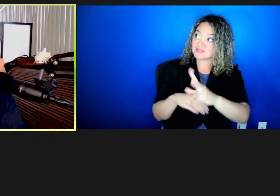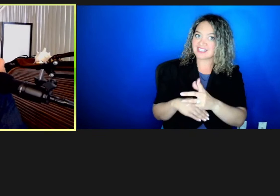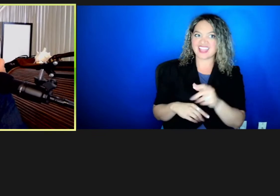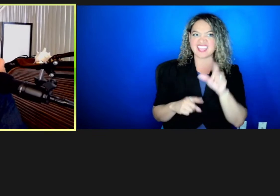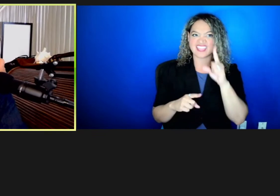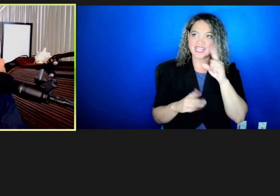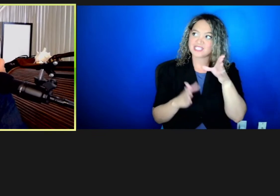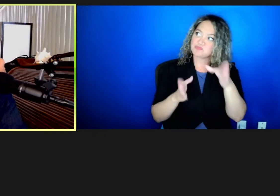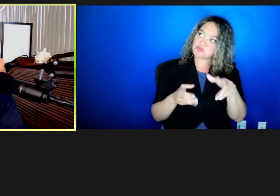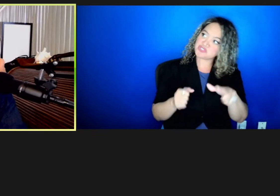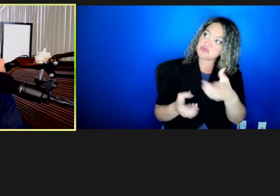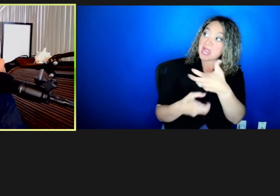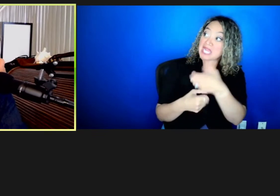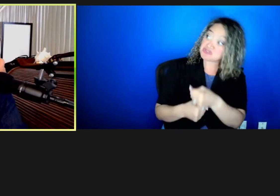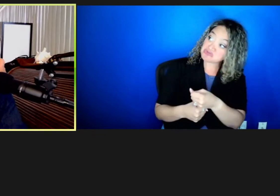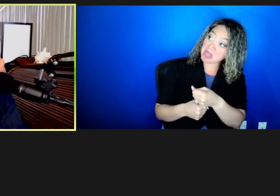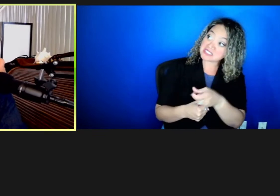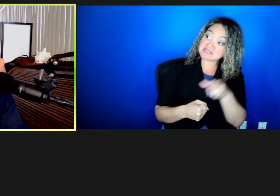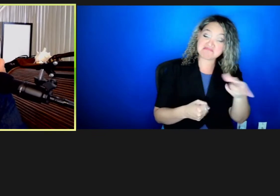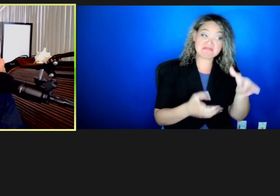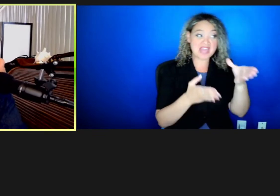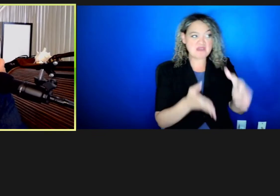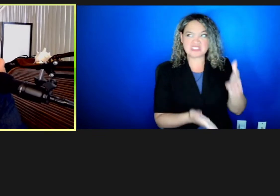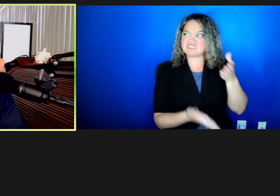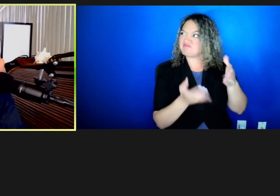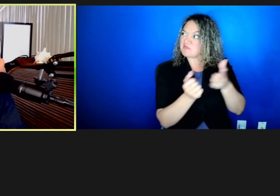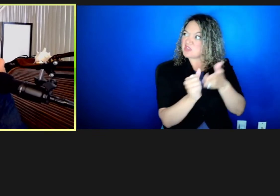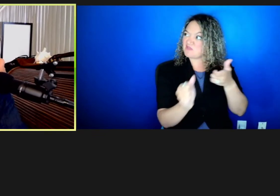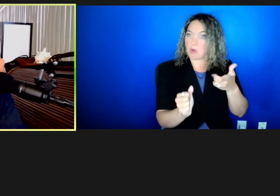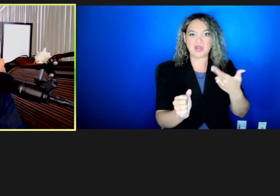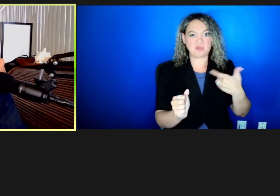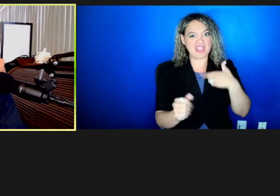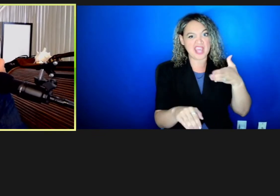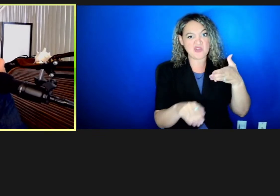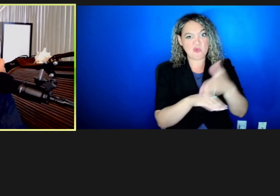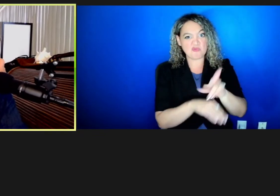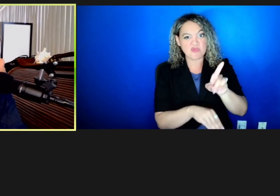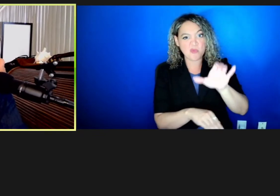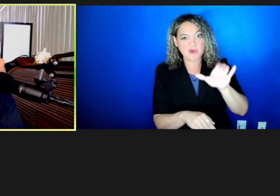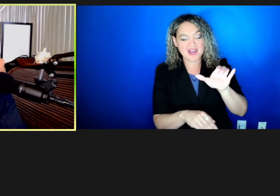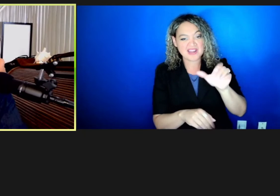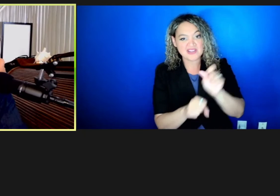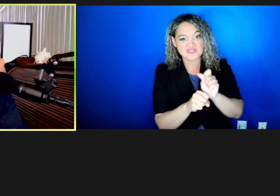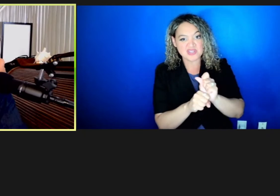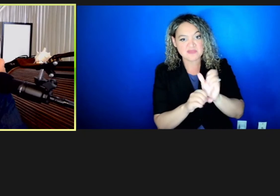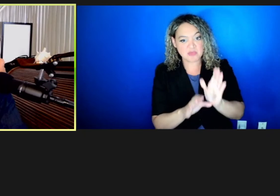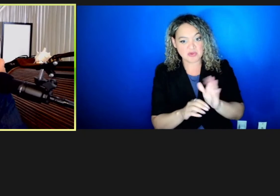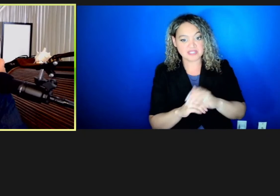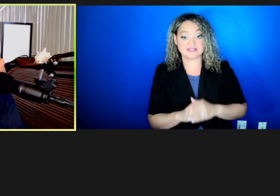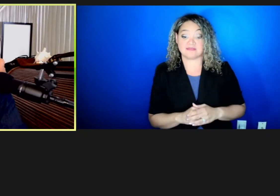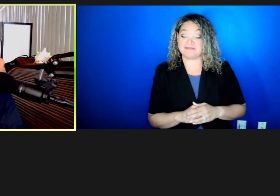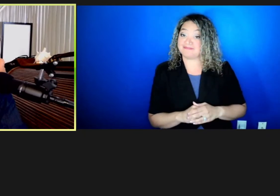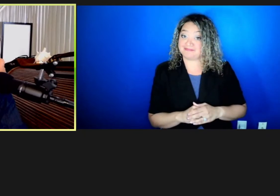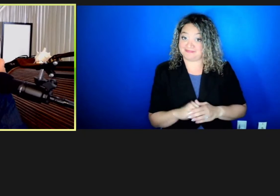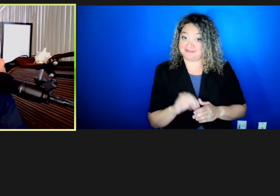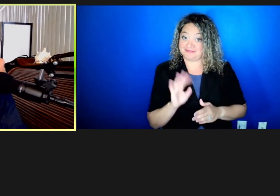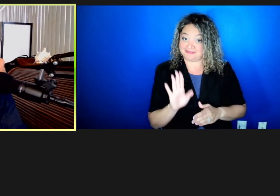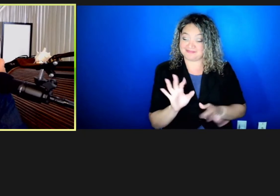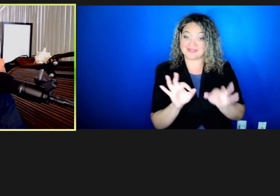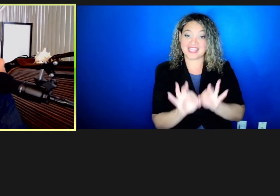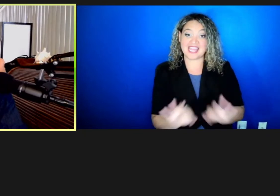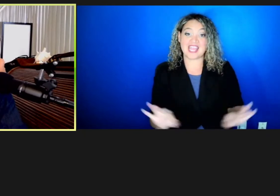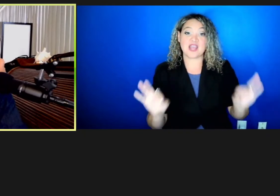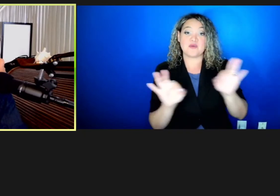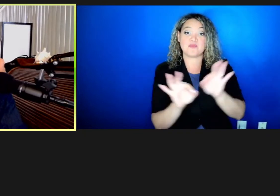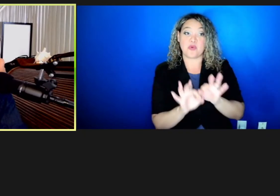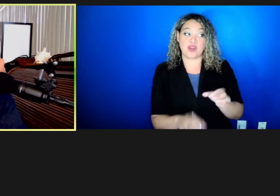and who to avoid within the staff of over 100 employees. But most importantly, she worked with me